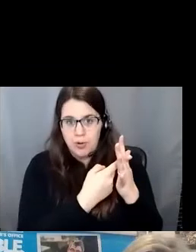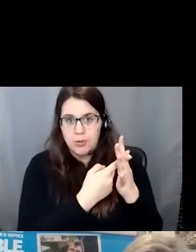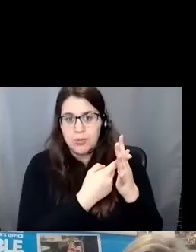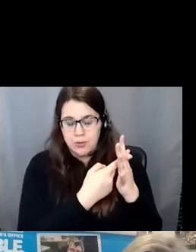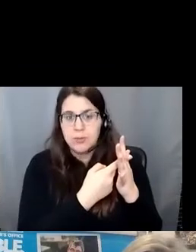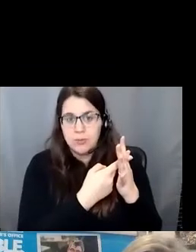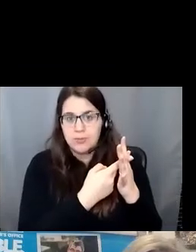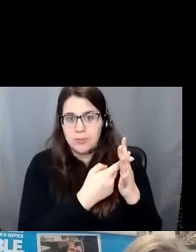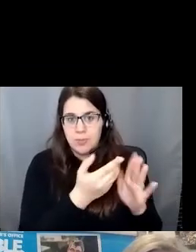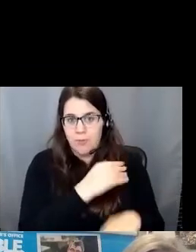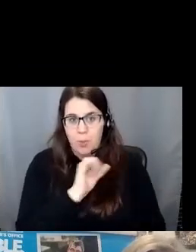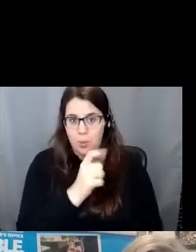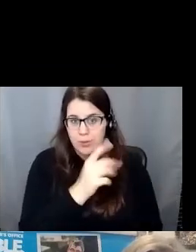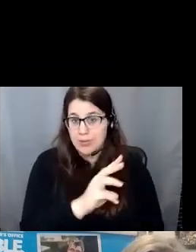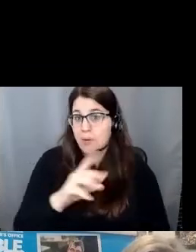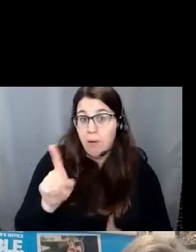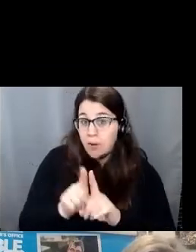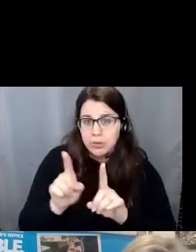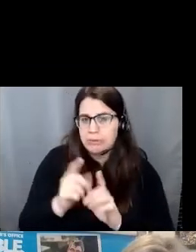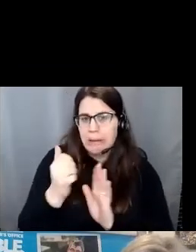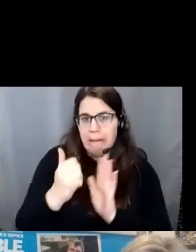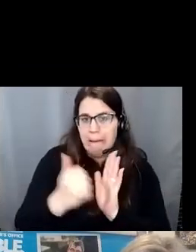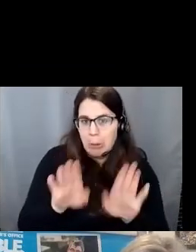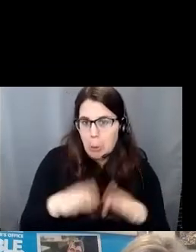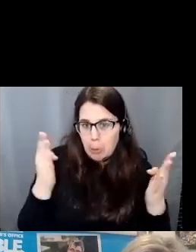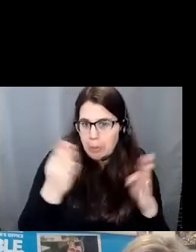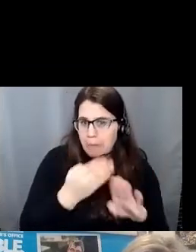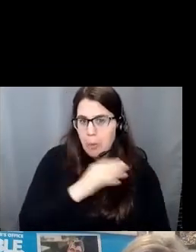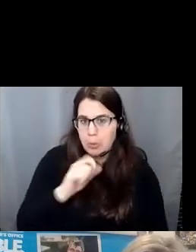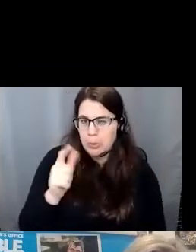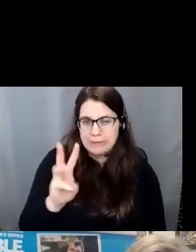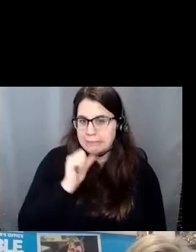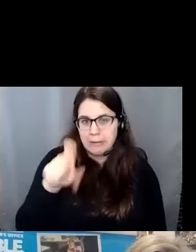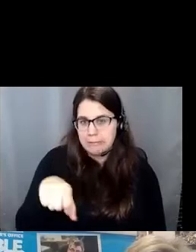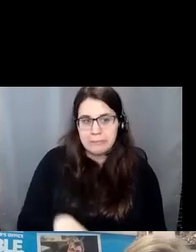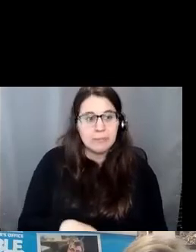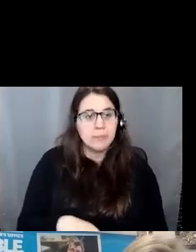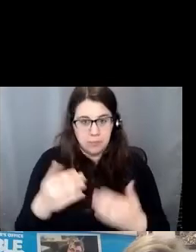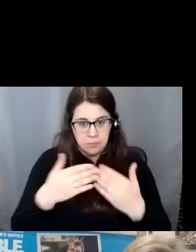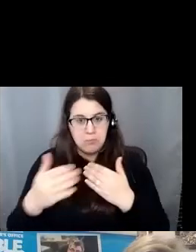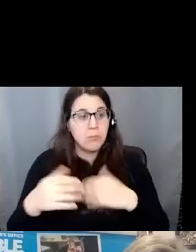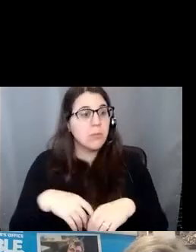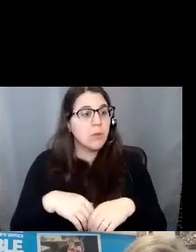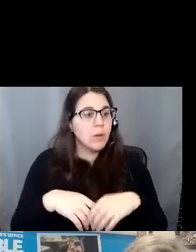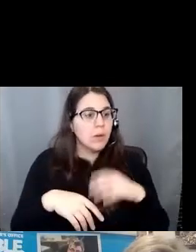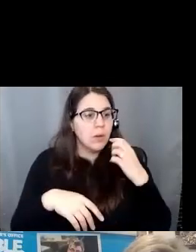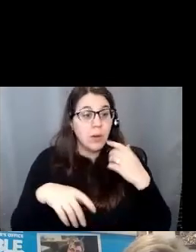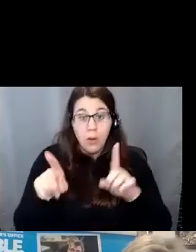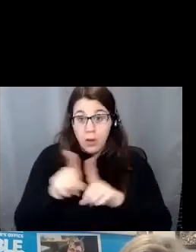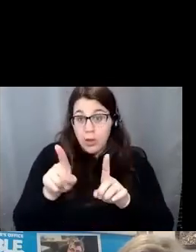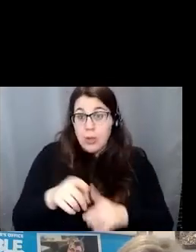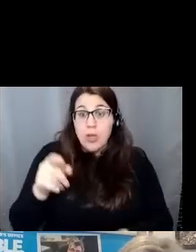26. And then one of the following criteria: the individual is eligible to receive SSI